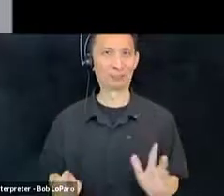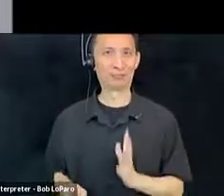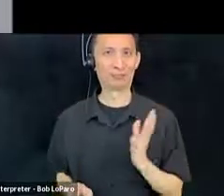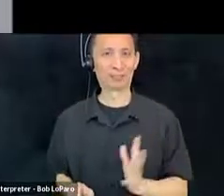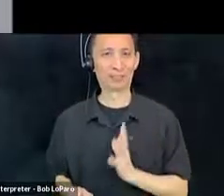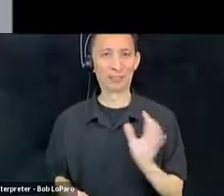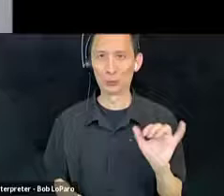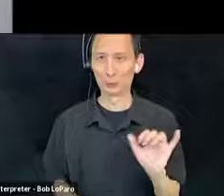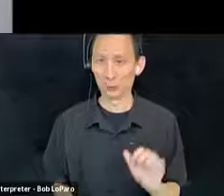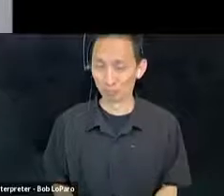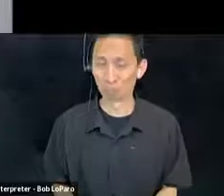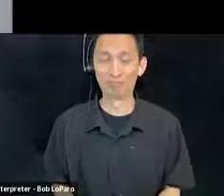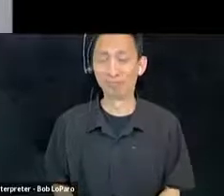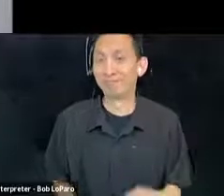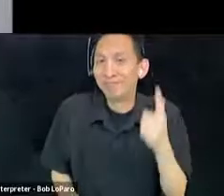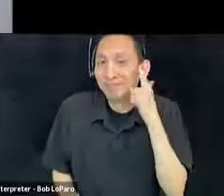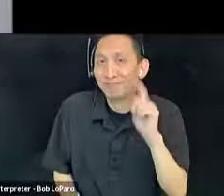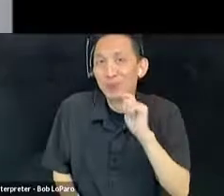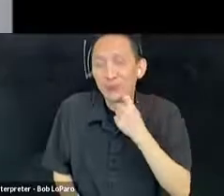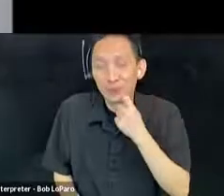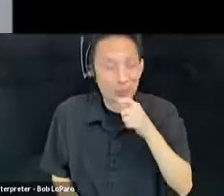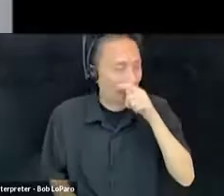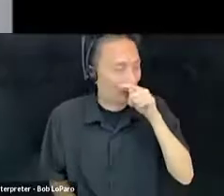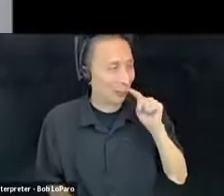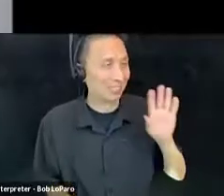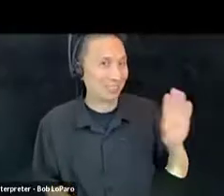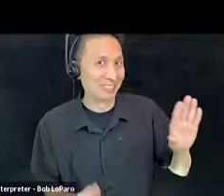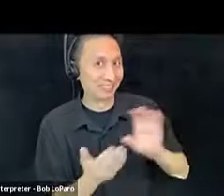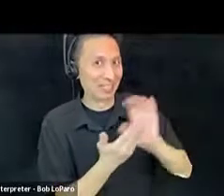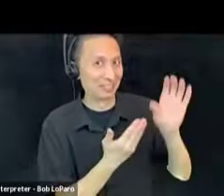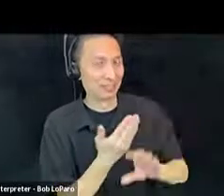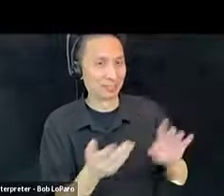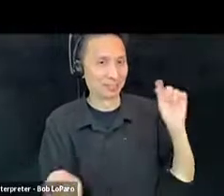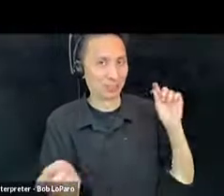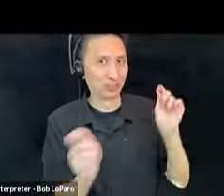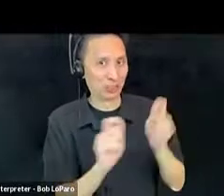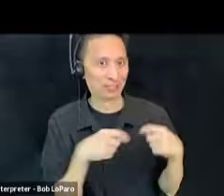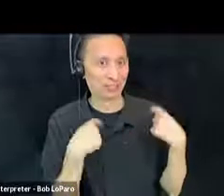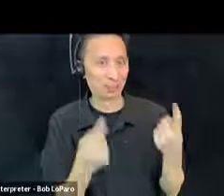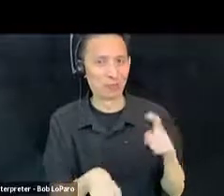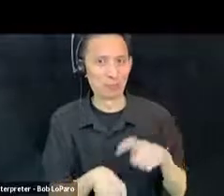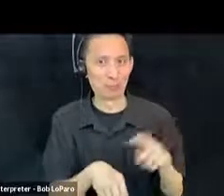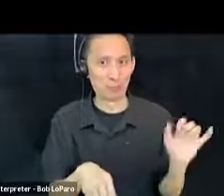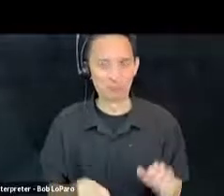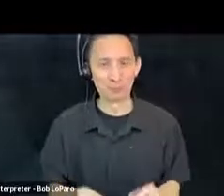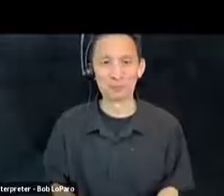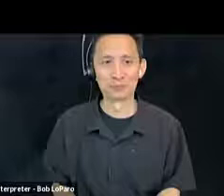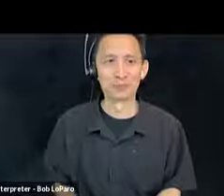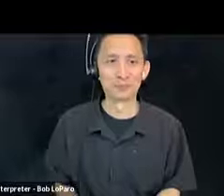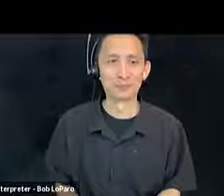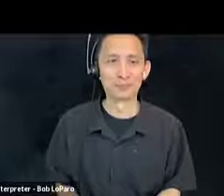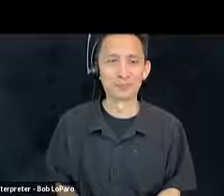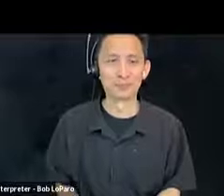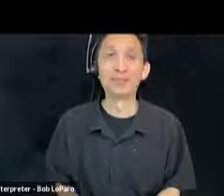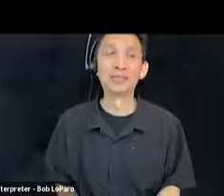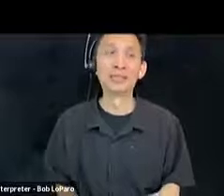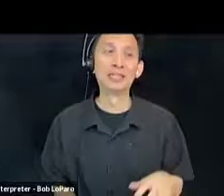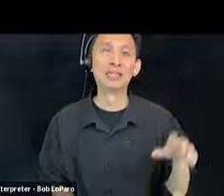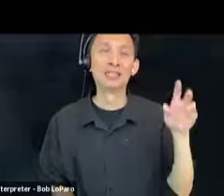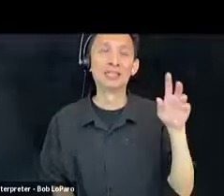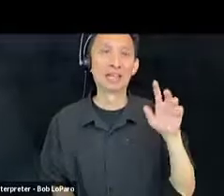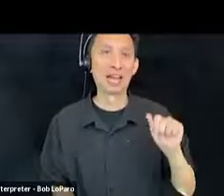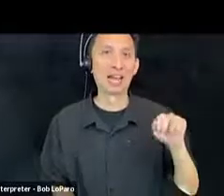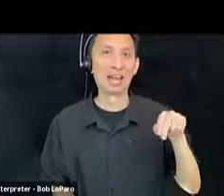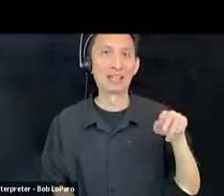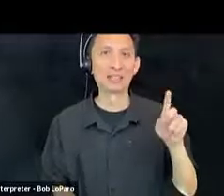a really cool example of how his calendars have evolved over time. This is him in some of his workstations. And so the left,